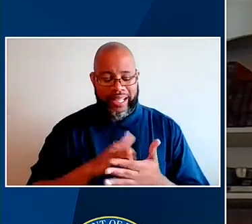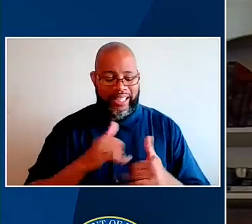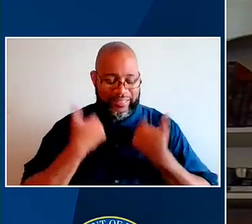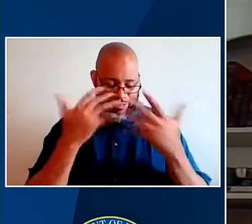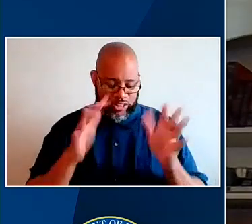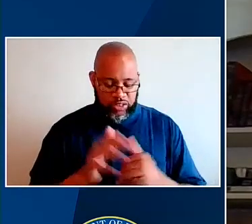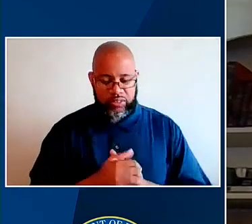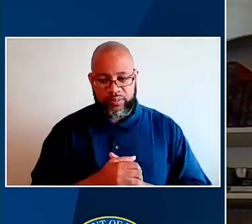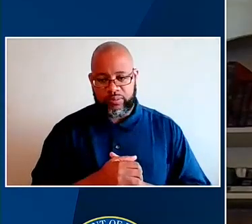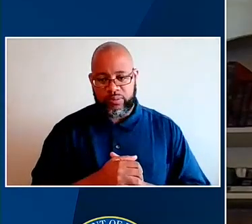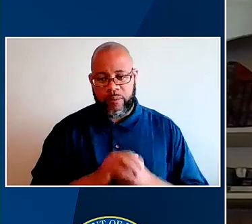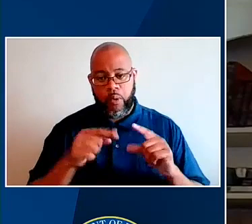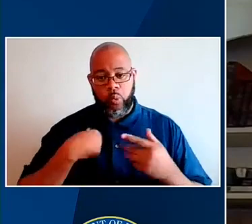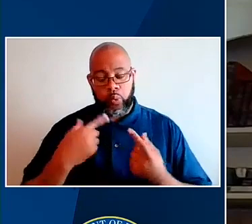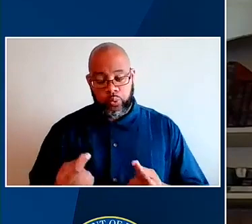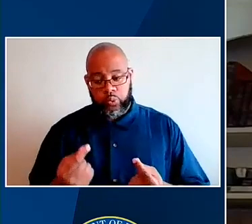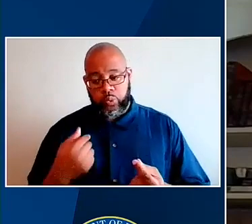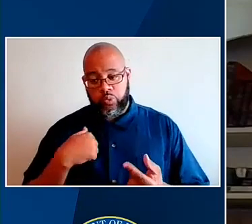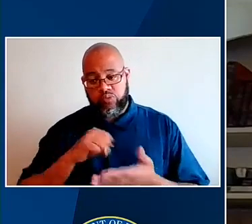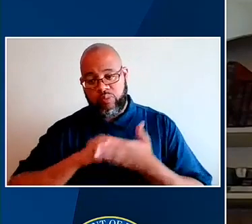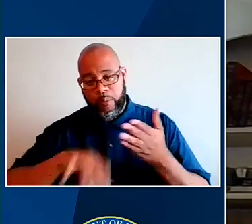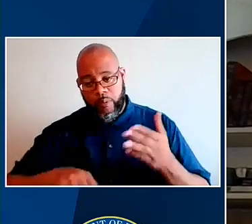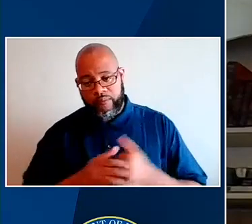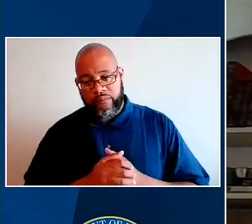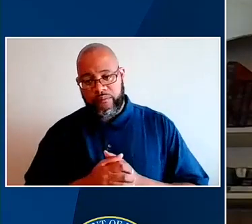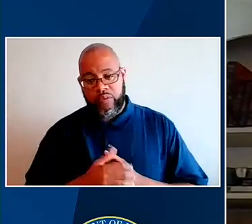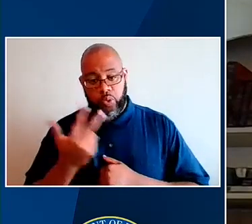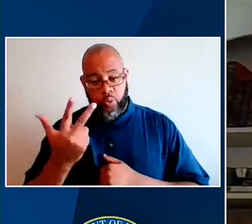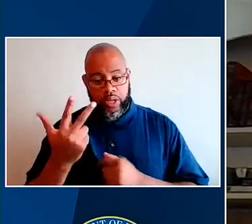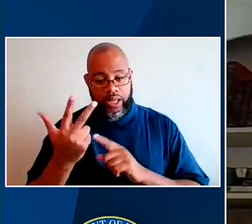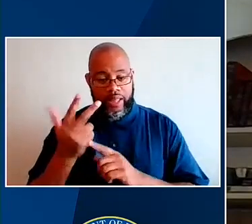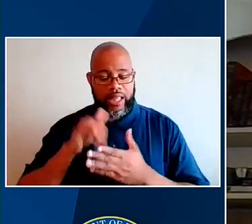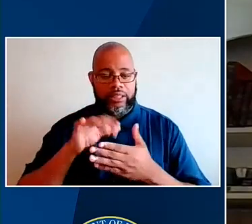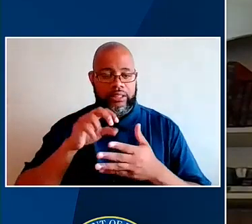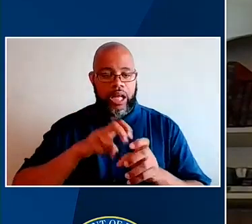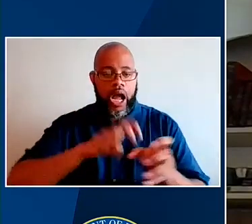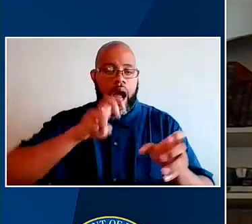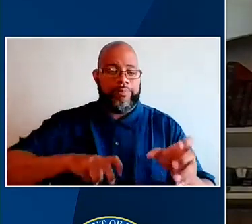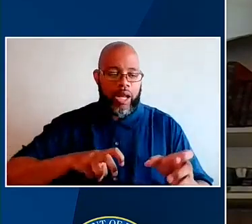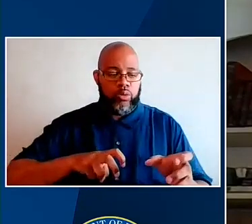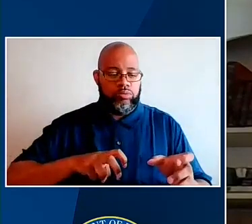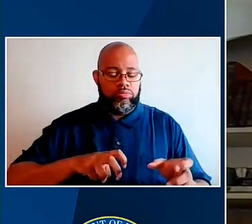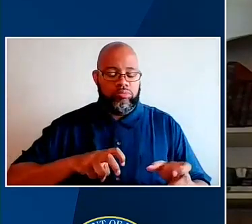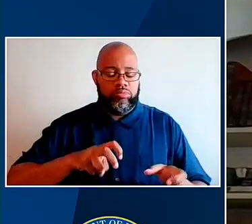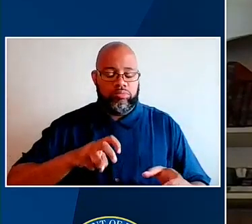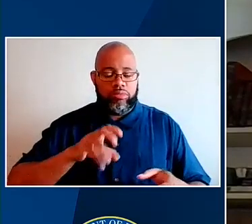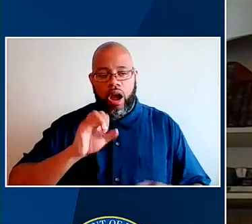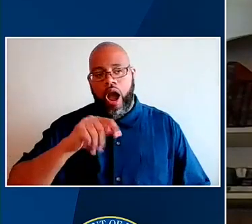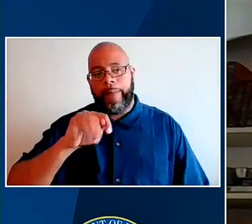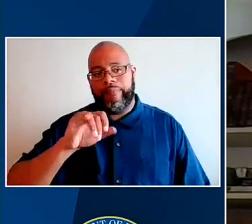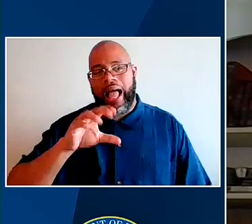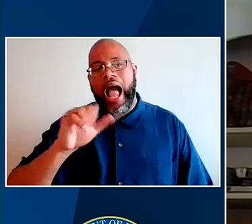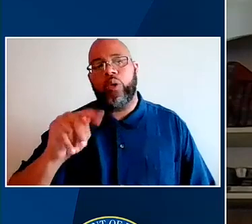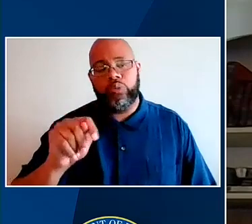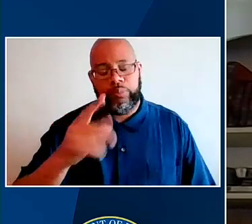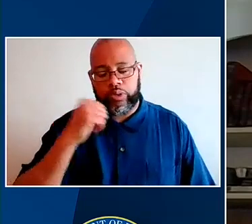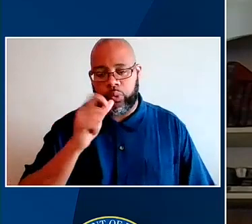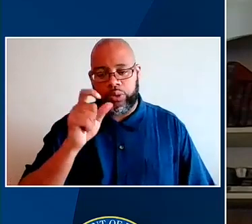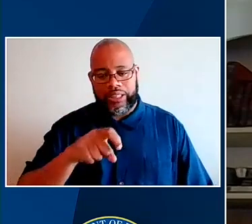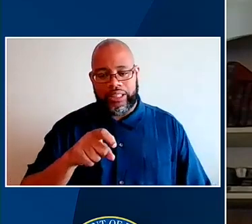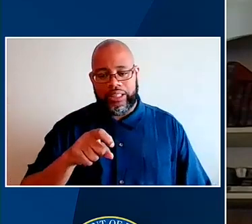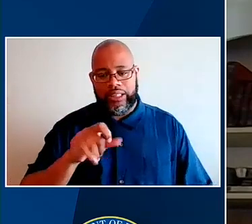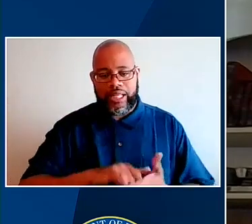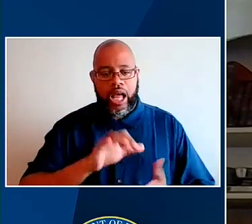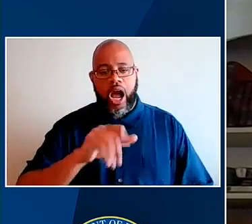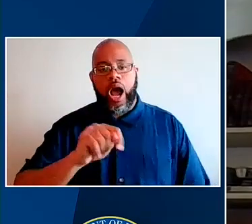extant. What we've done here is removed three, which was the opt-out, right? Pulse, the opt-out rules, because we would no longer need the